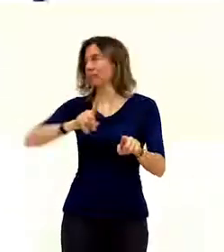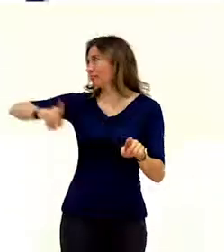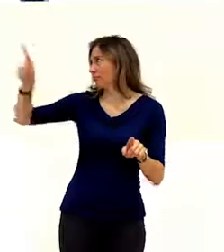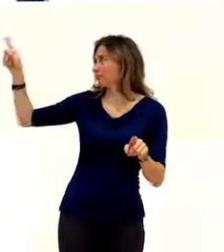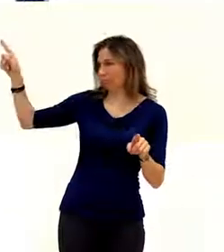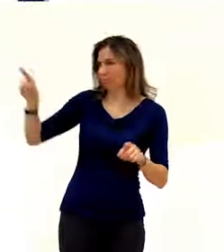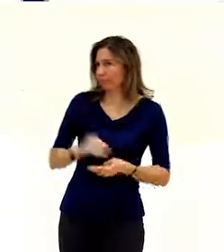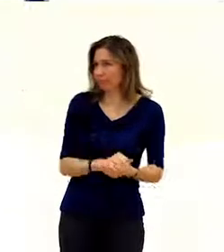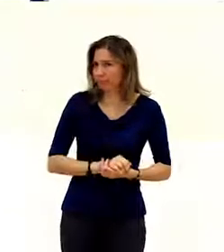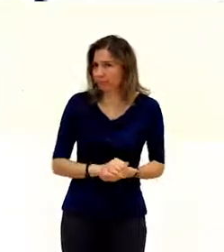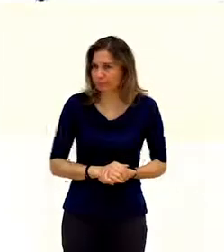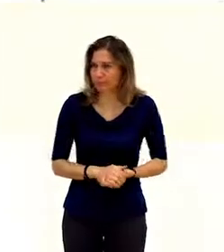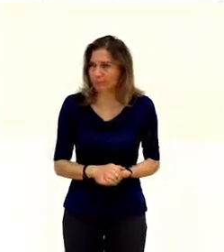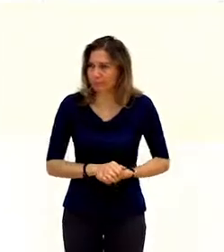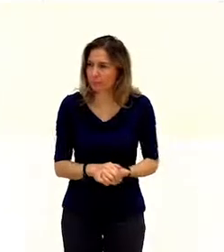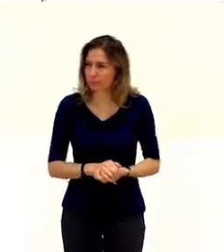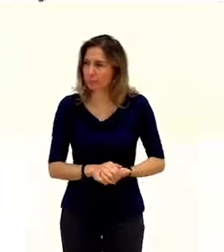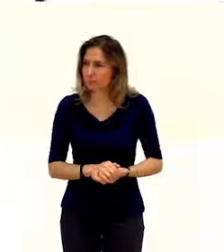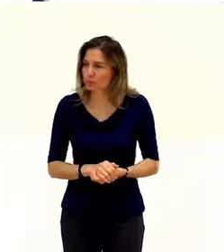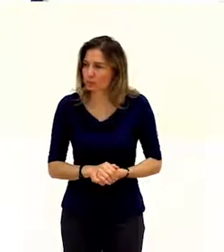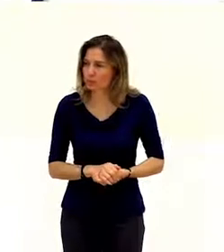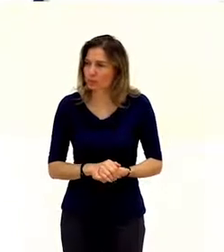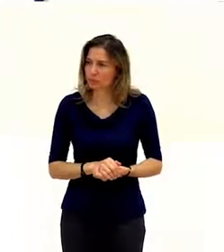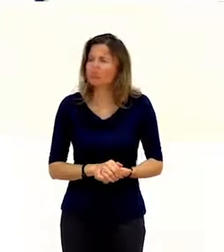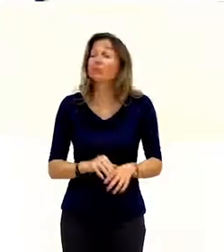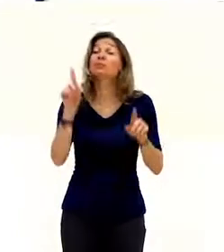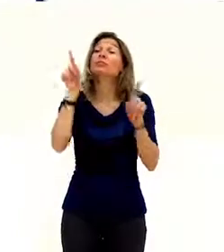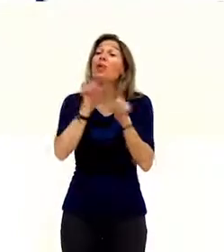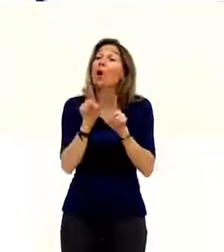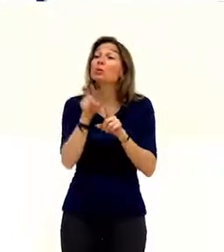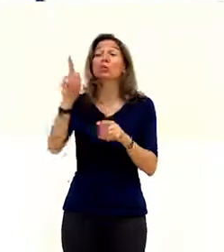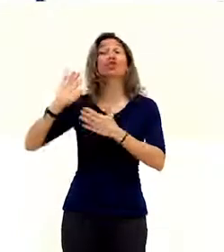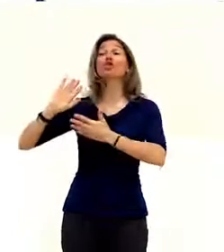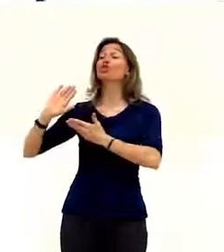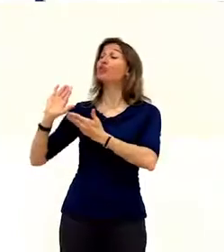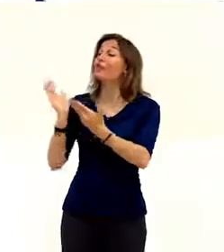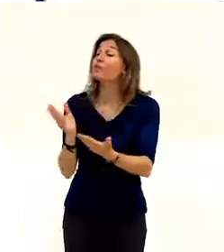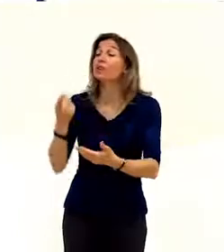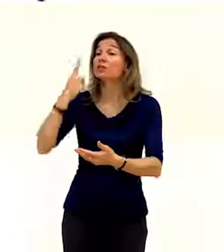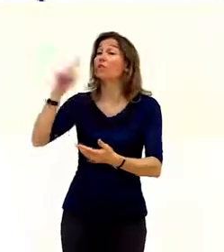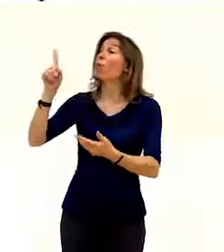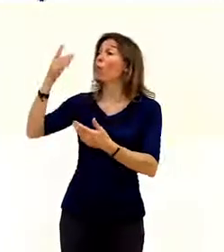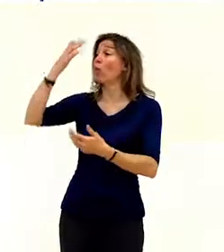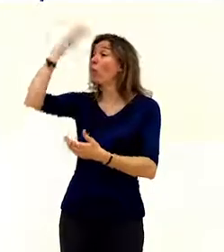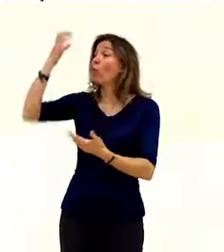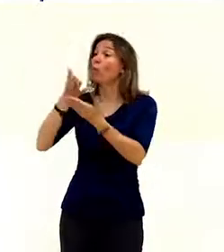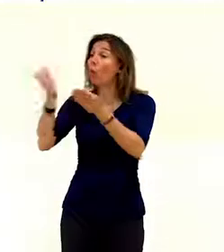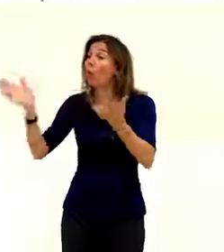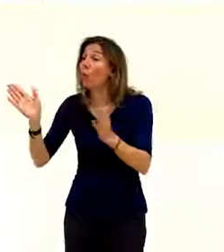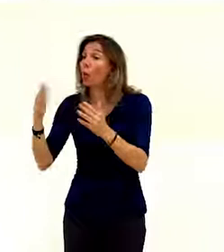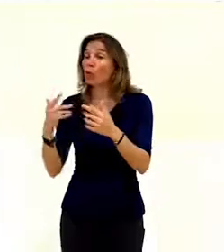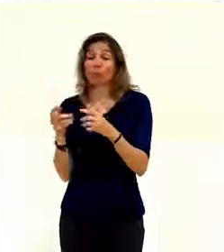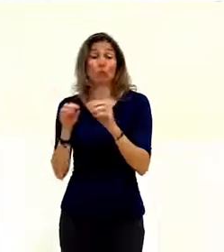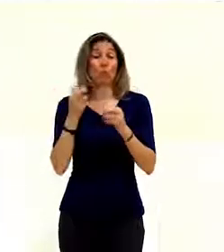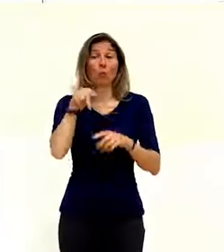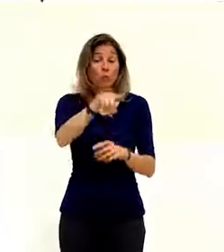Imperative also to remember that services of general economic interest and social economic interest have a public